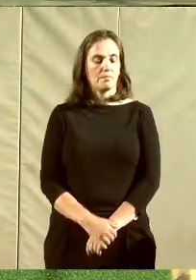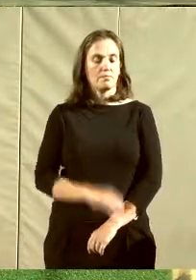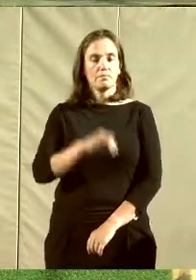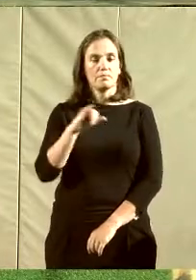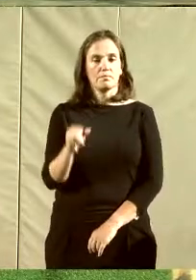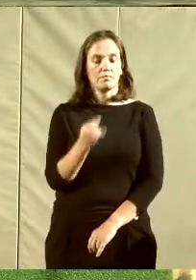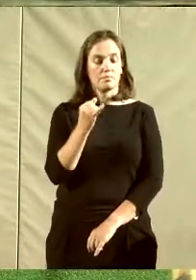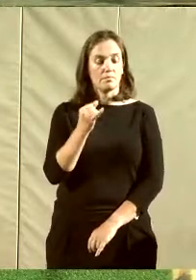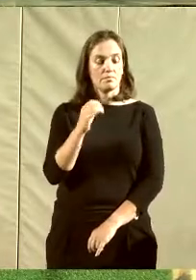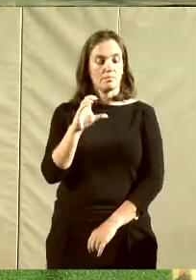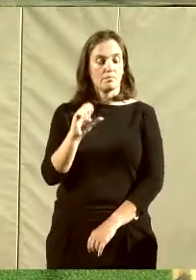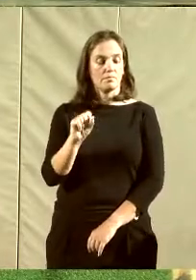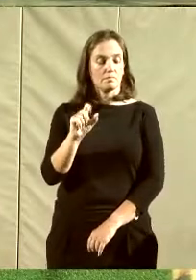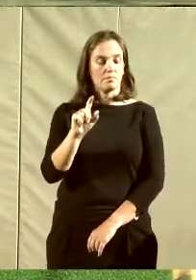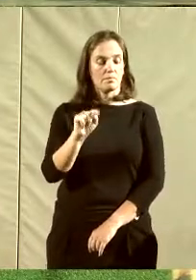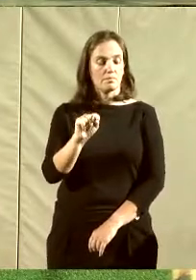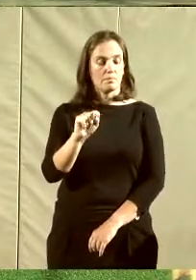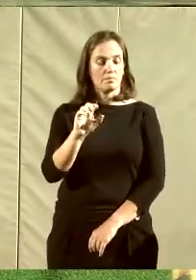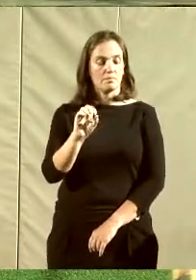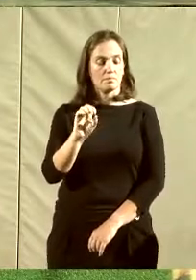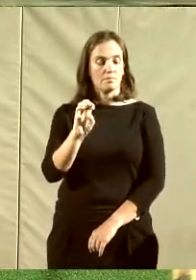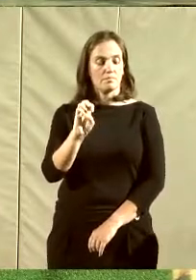Jesse Alejandro Stasel.